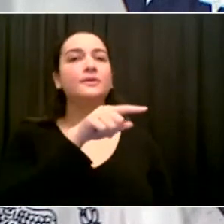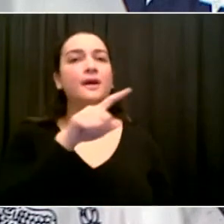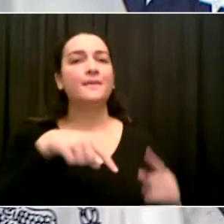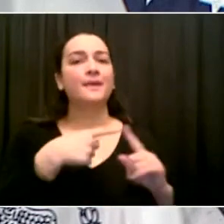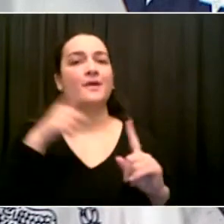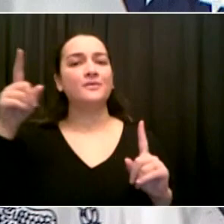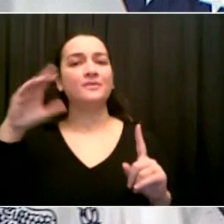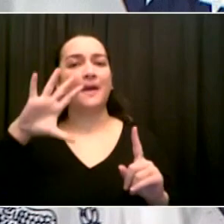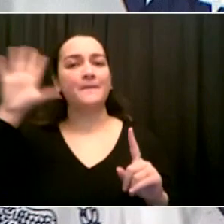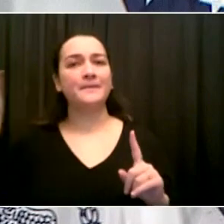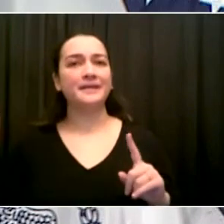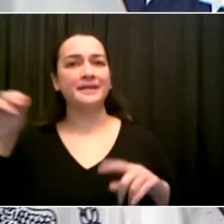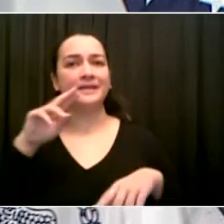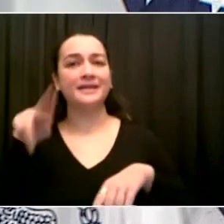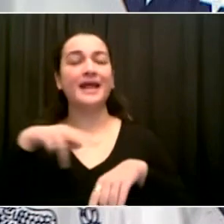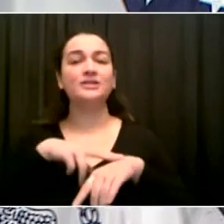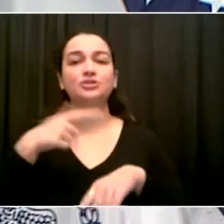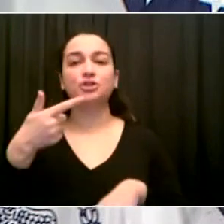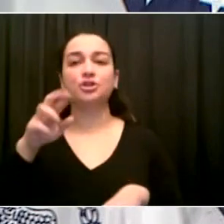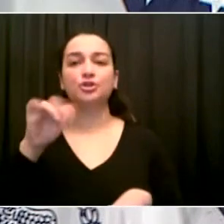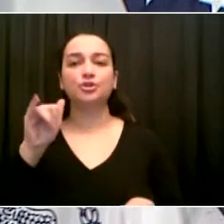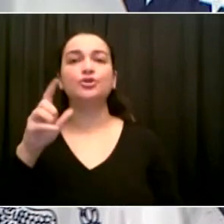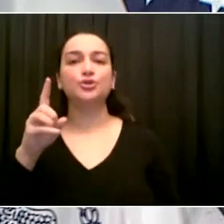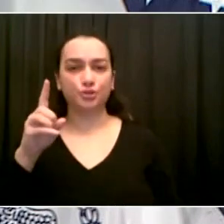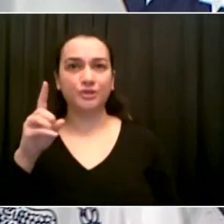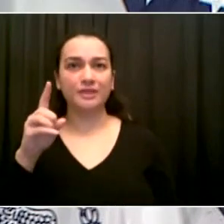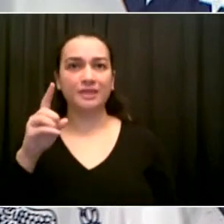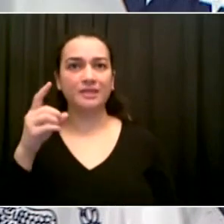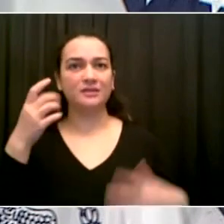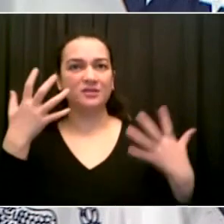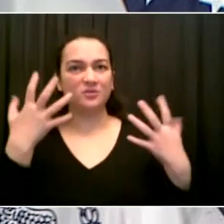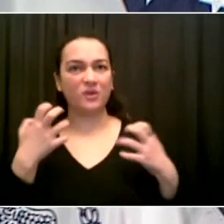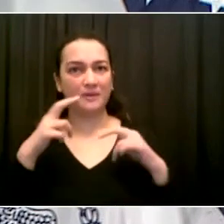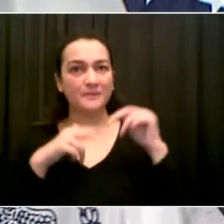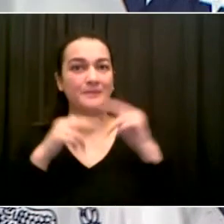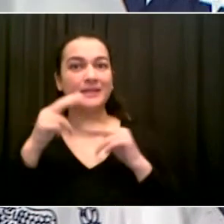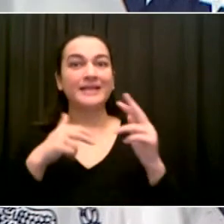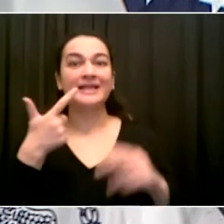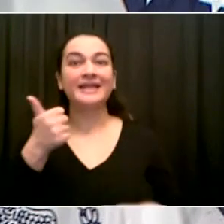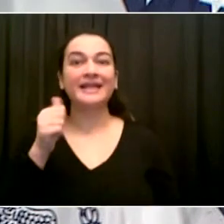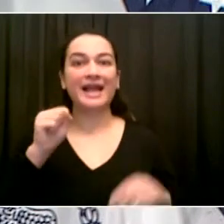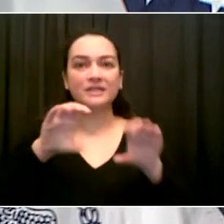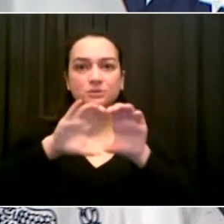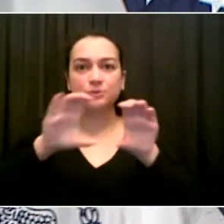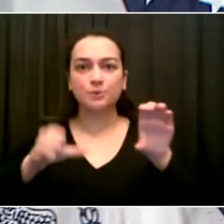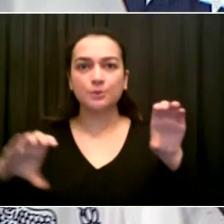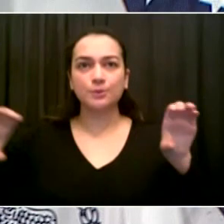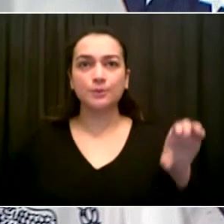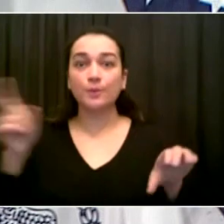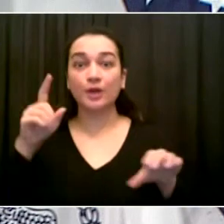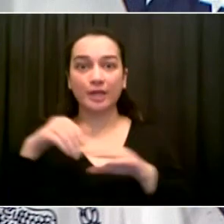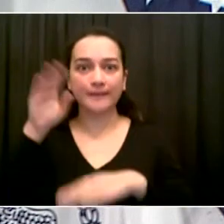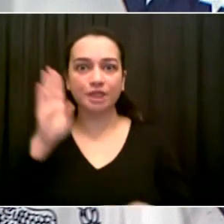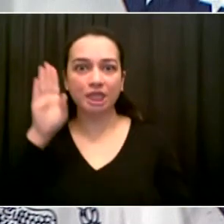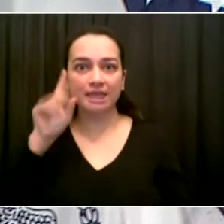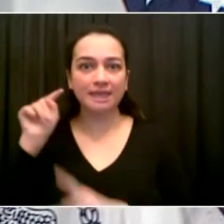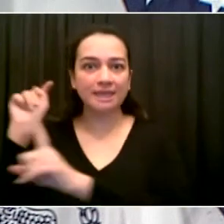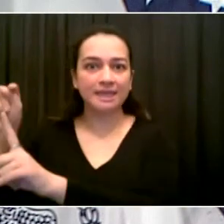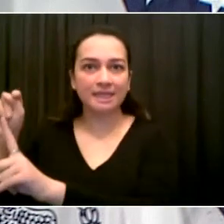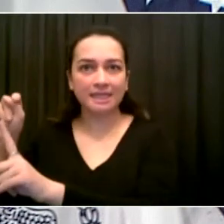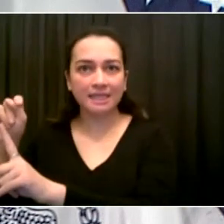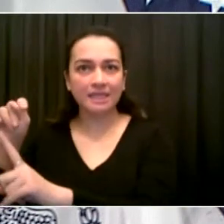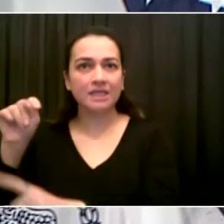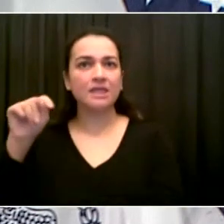earlier this year, you had issued an executive order to say the city won't support fossil fuel infrastructure. I'm wondering if you